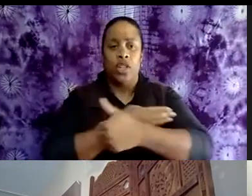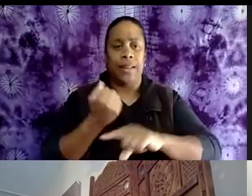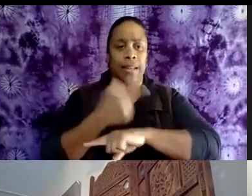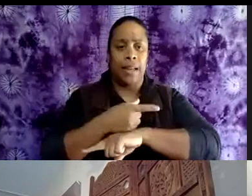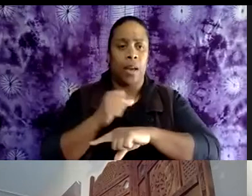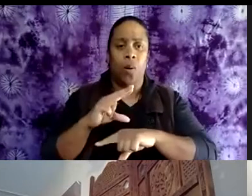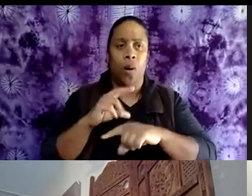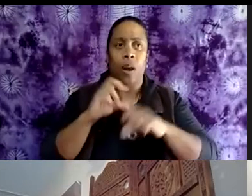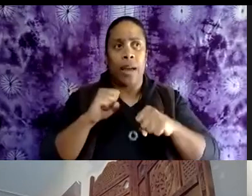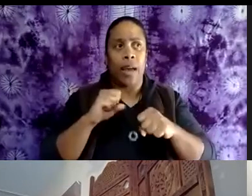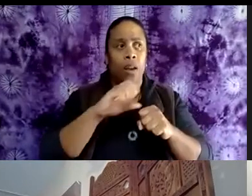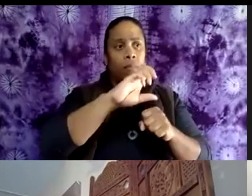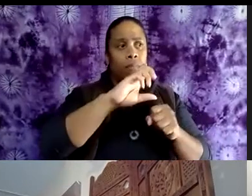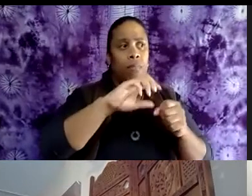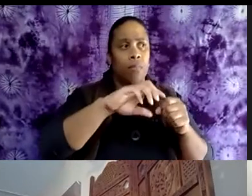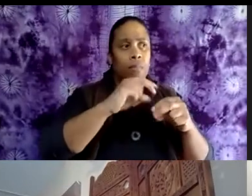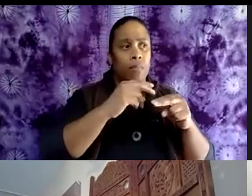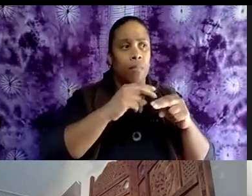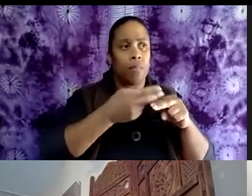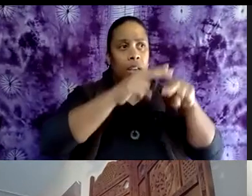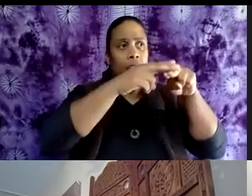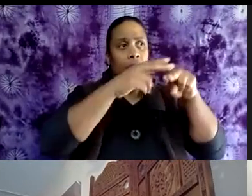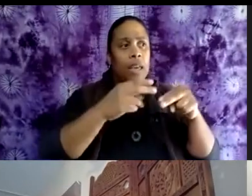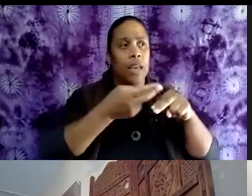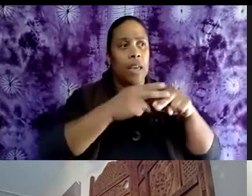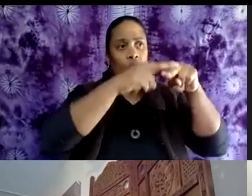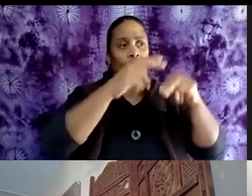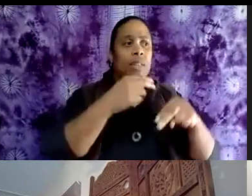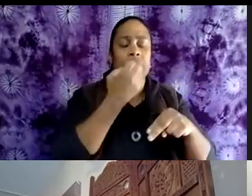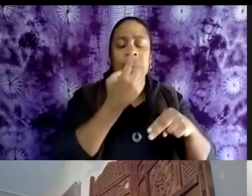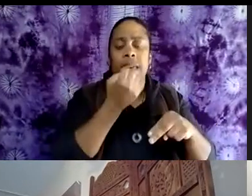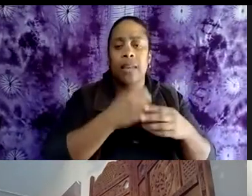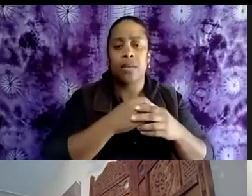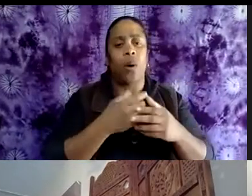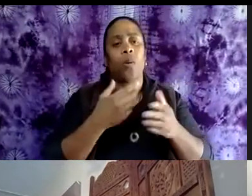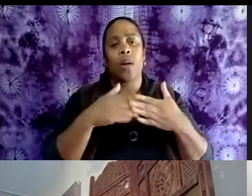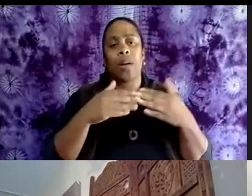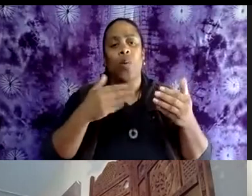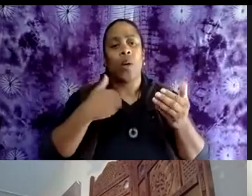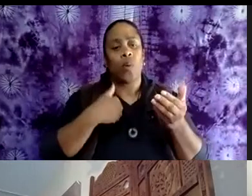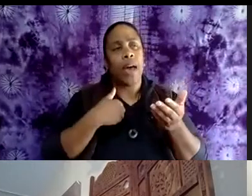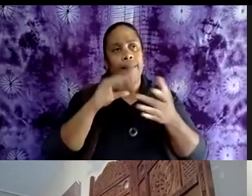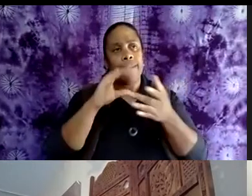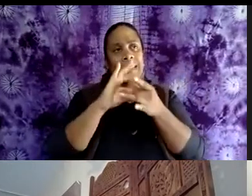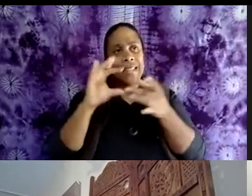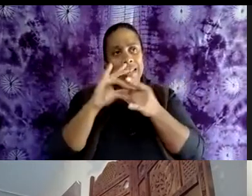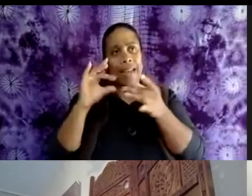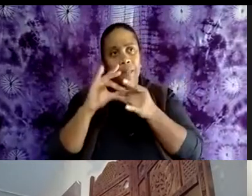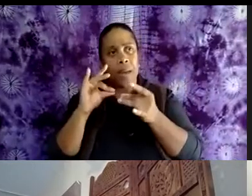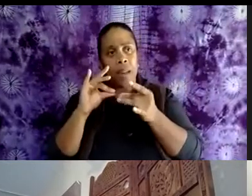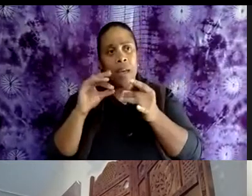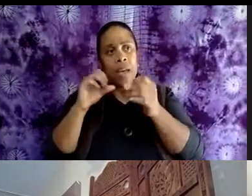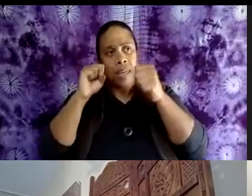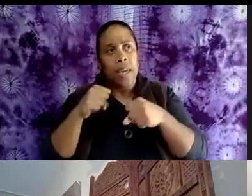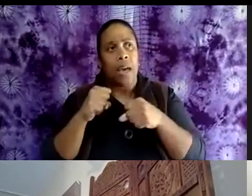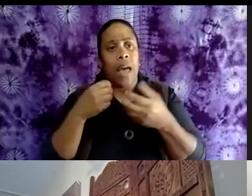reality statement, because then now we have a statement that we are working or aligning with to fulfill. And